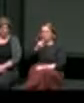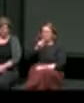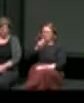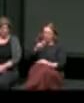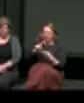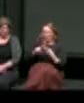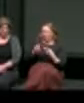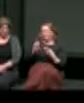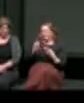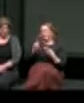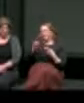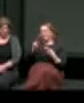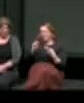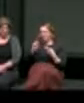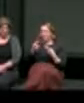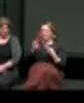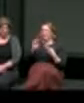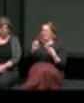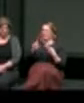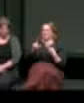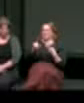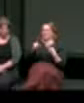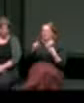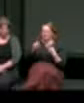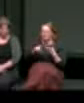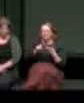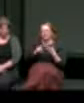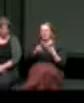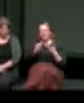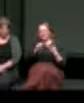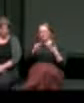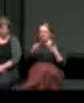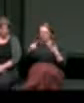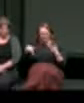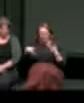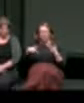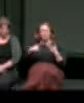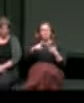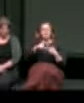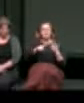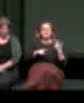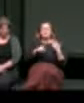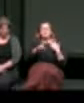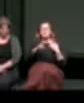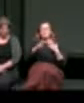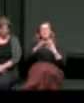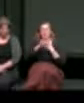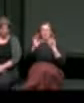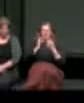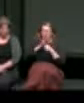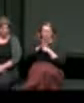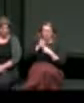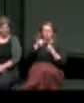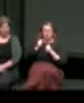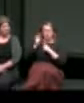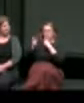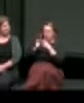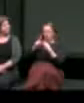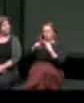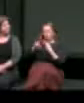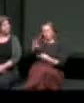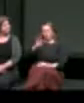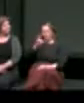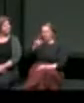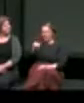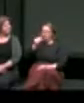and SMP. So that's out there. And then, a bunch of our sites each year try and donate to charity or do a food drive. So this